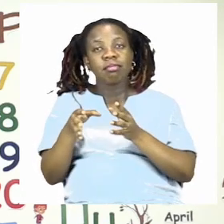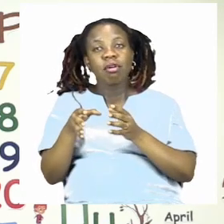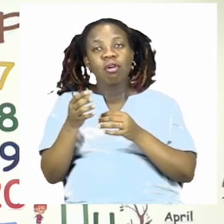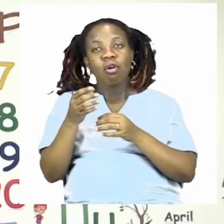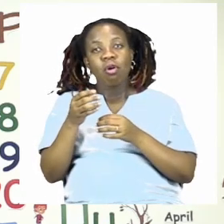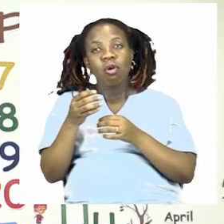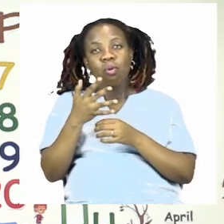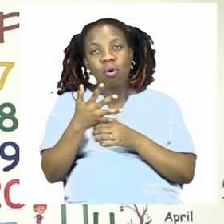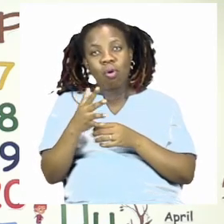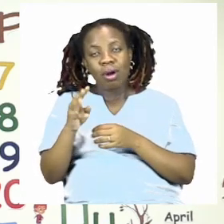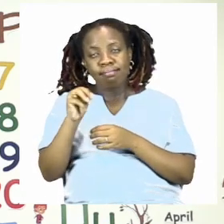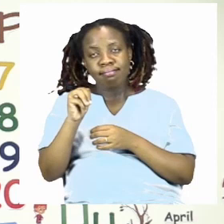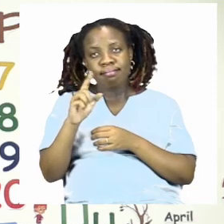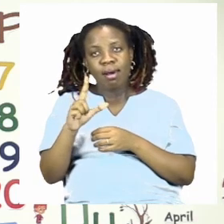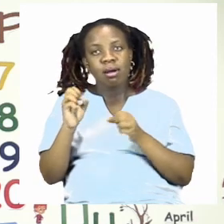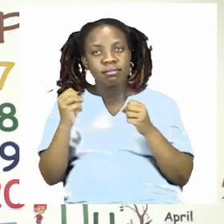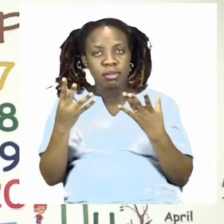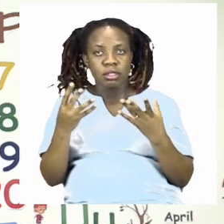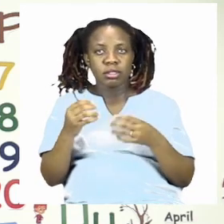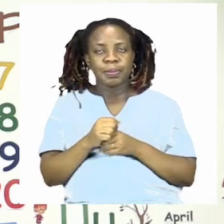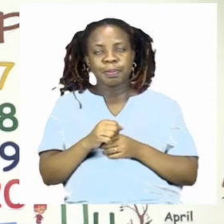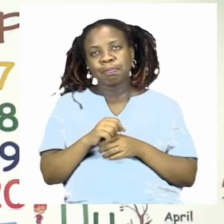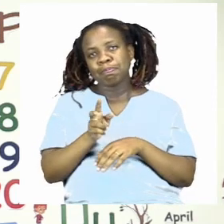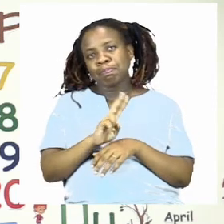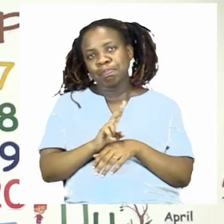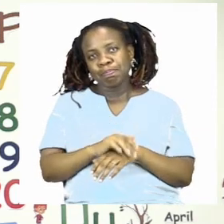and I'll see you shortly after this ad break.